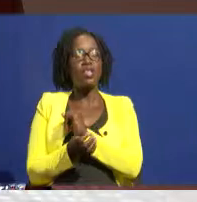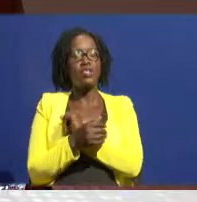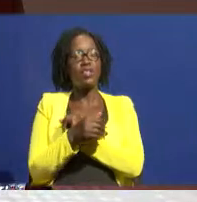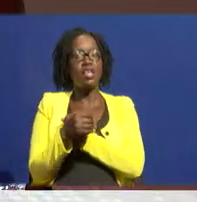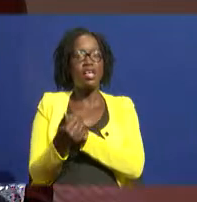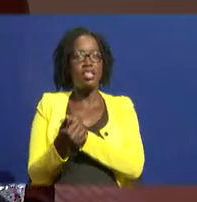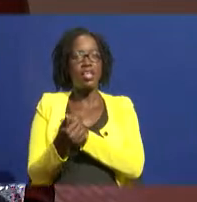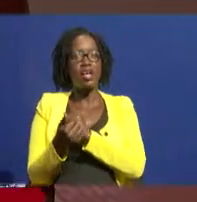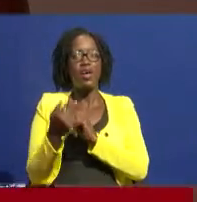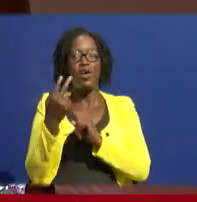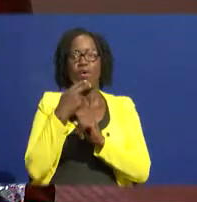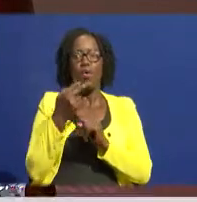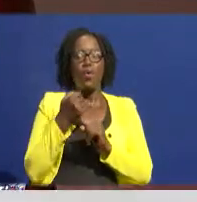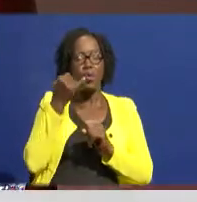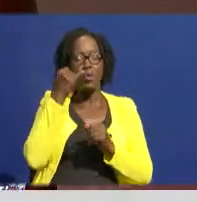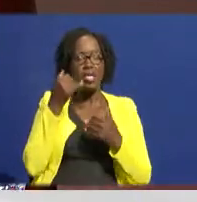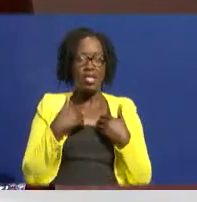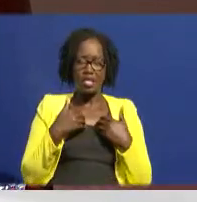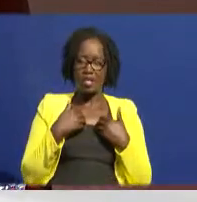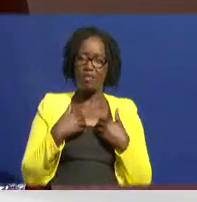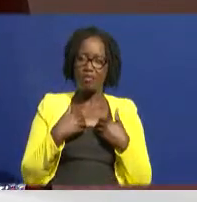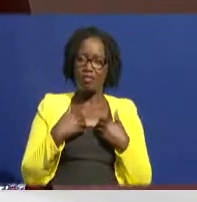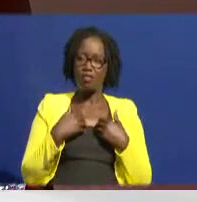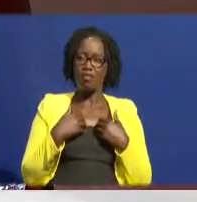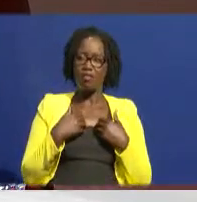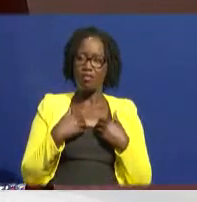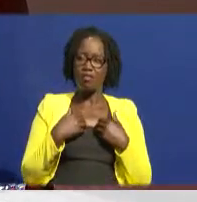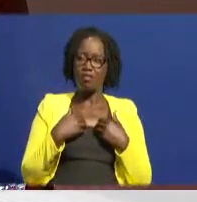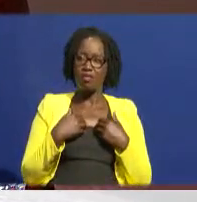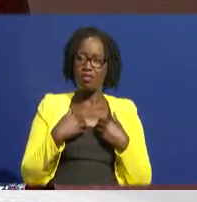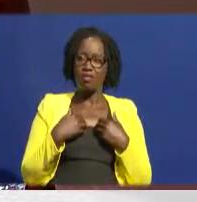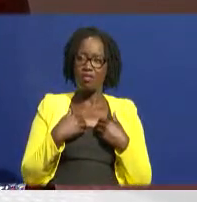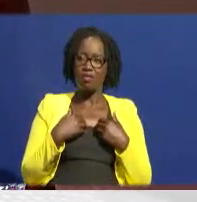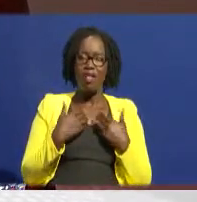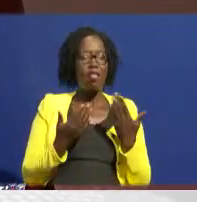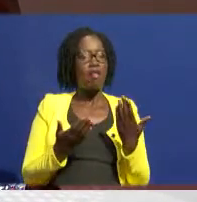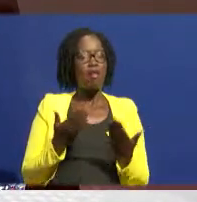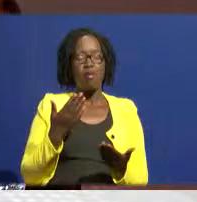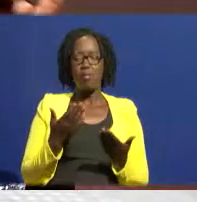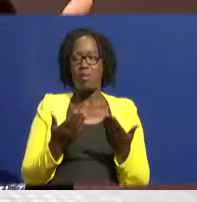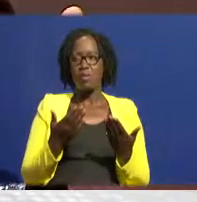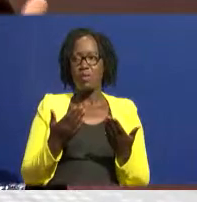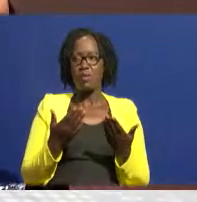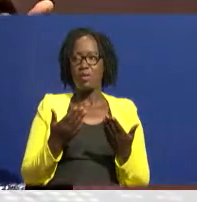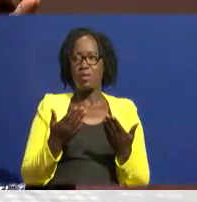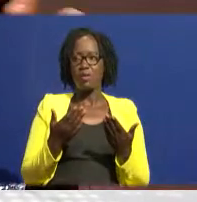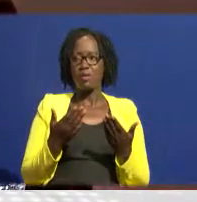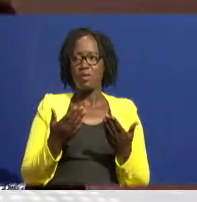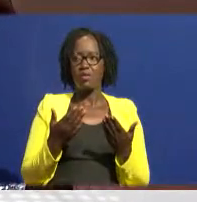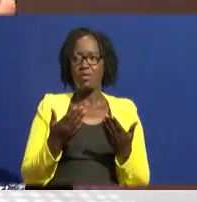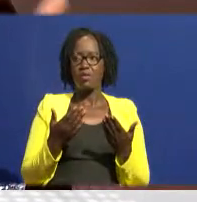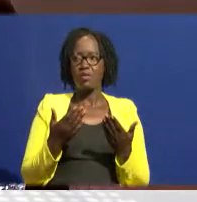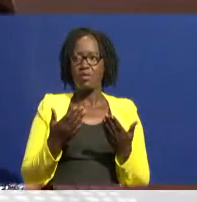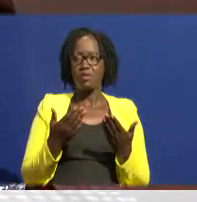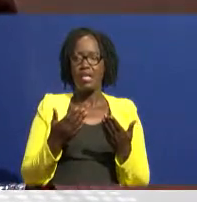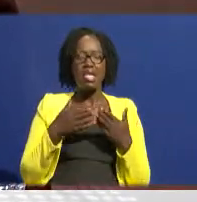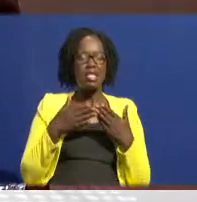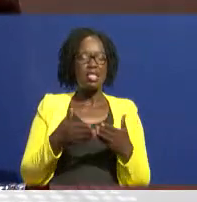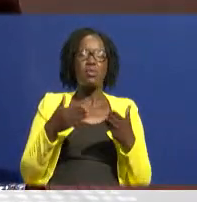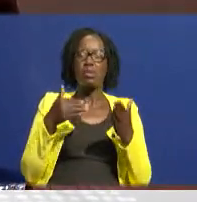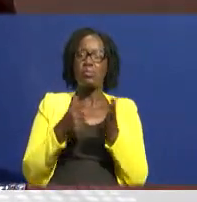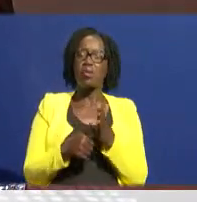student who is going through drugs, who has maybe who's going through sexuality